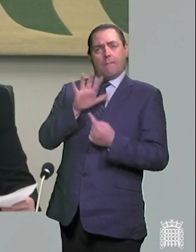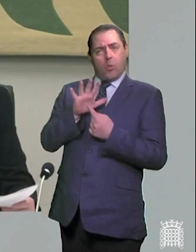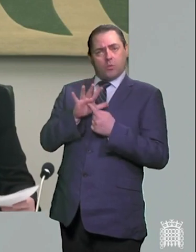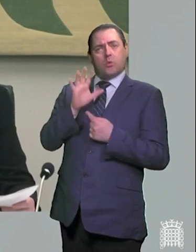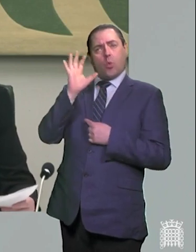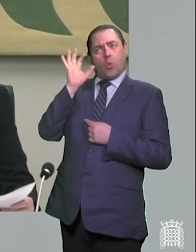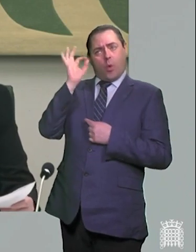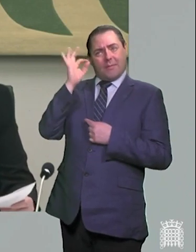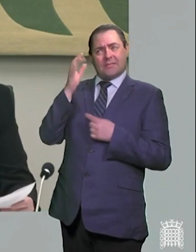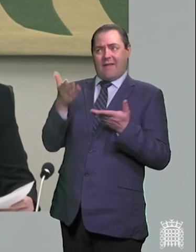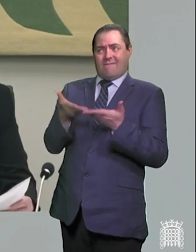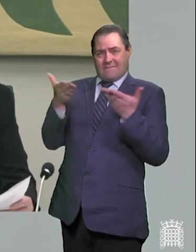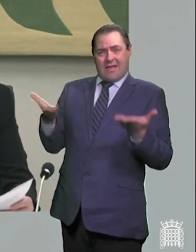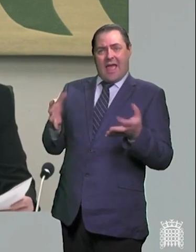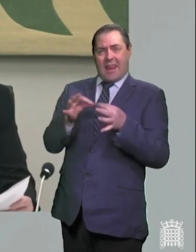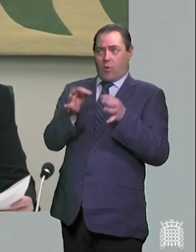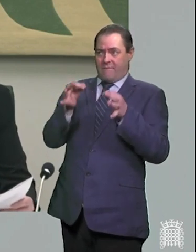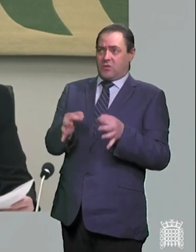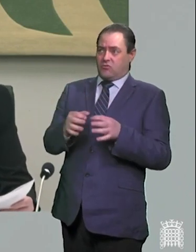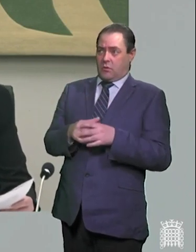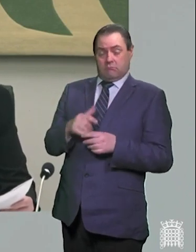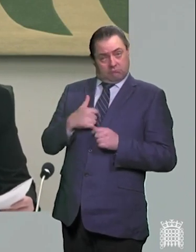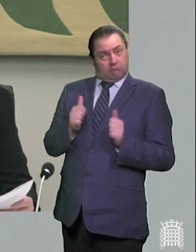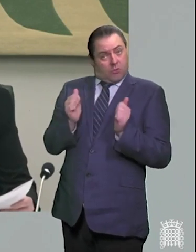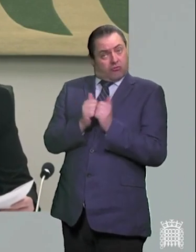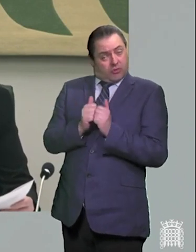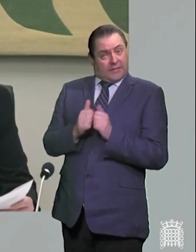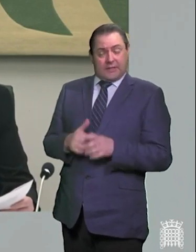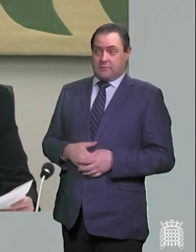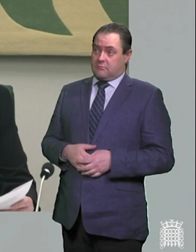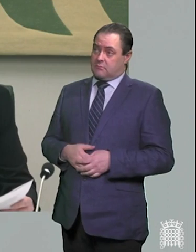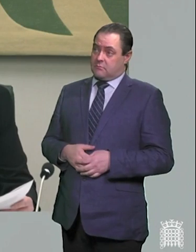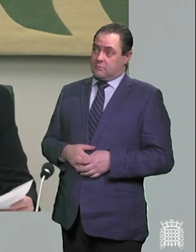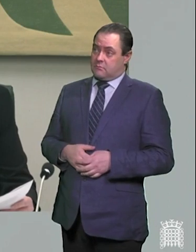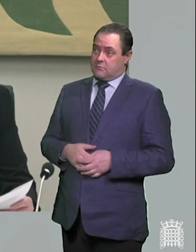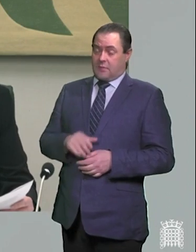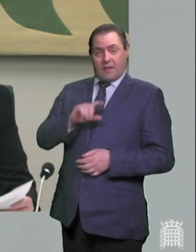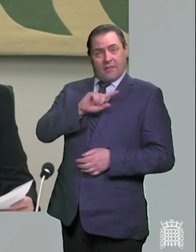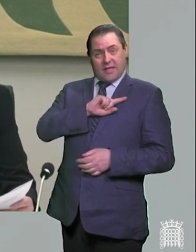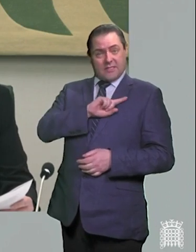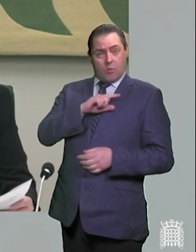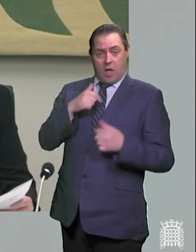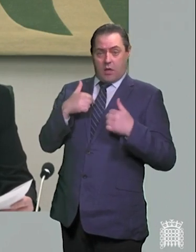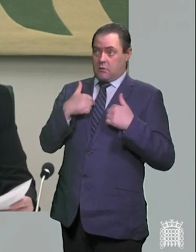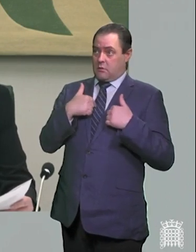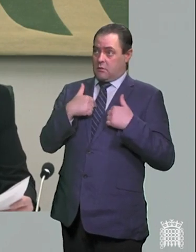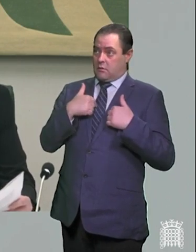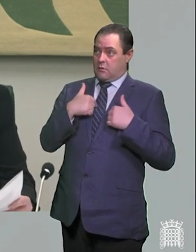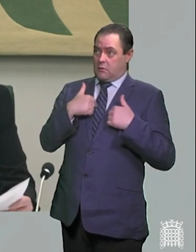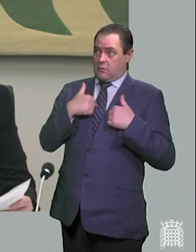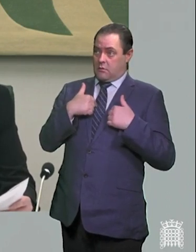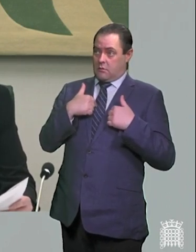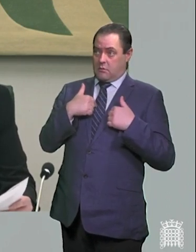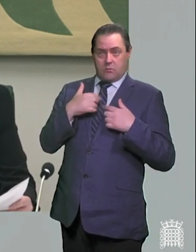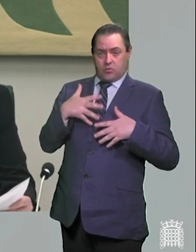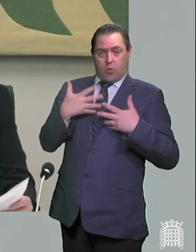being fair to officials, and we would very much agree with you about that. And that is why we're not content with putting